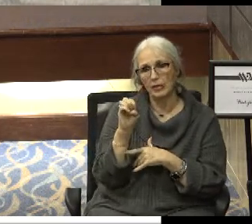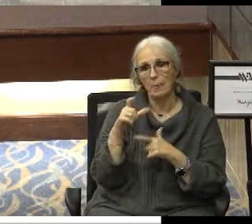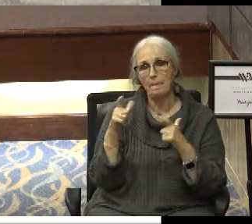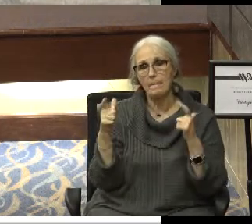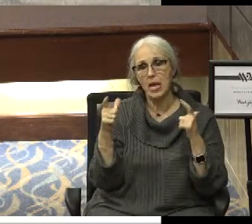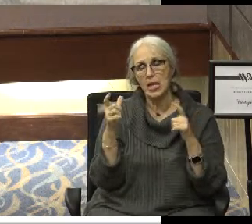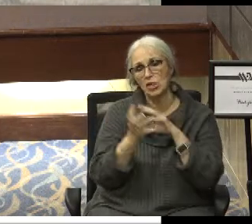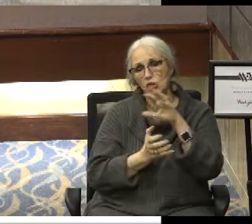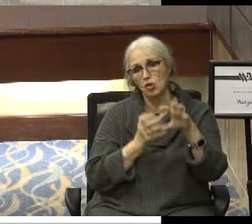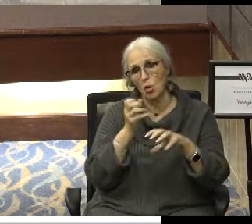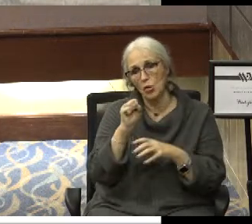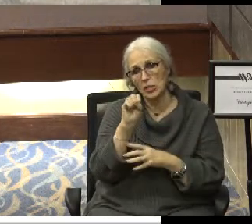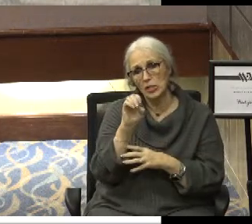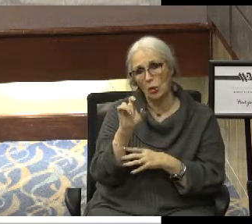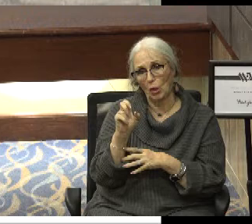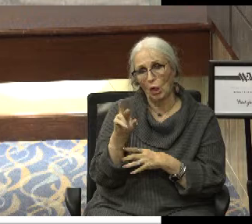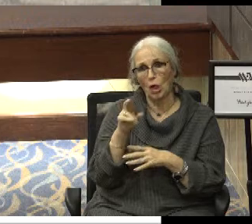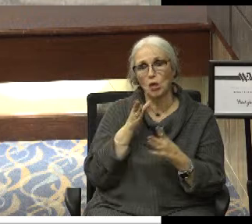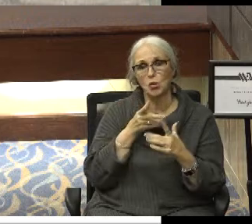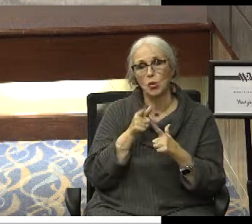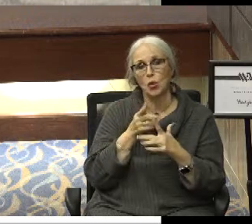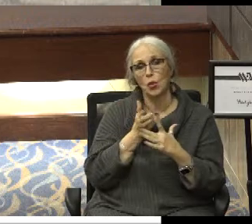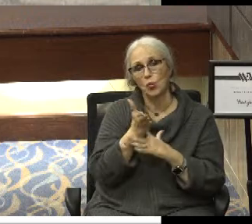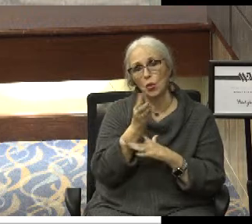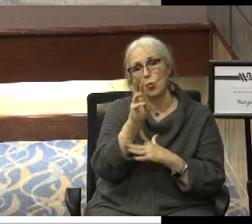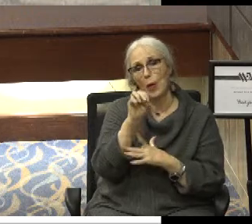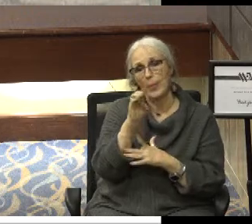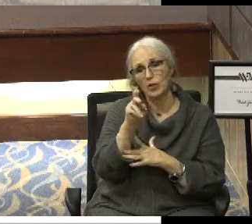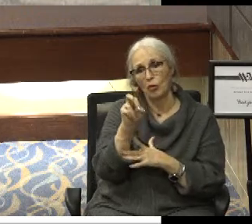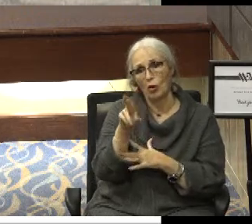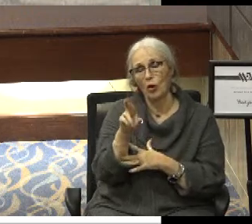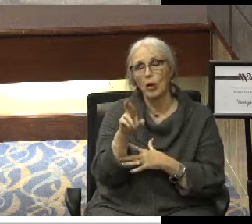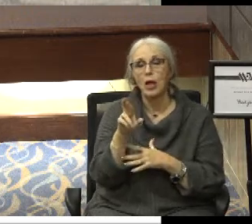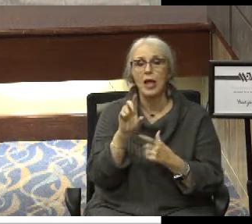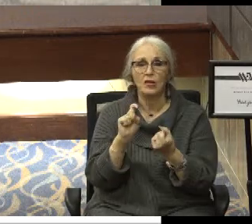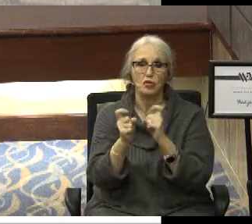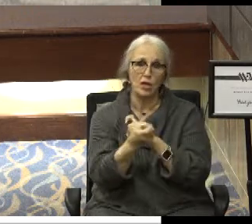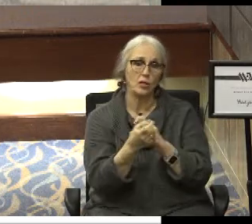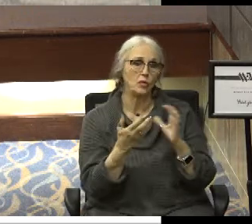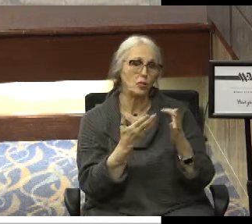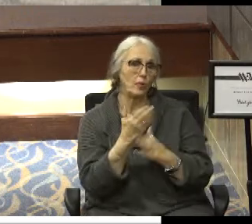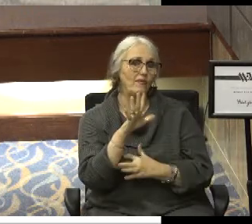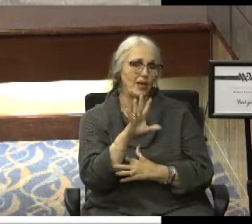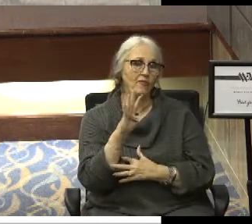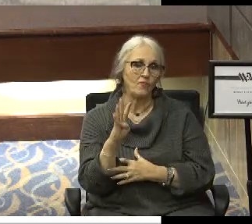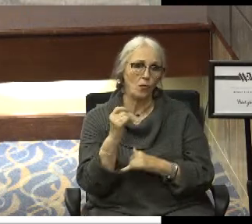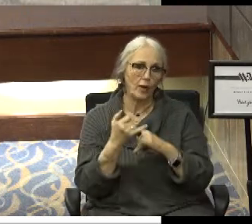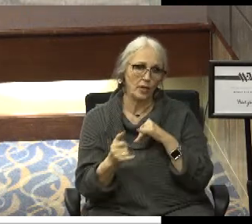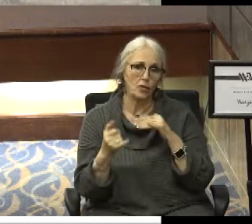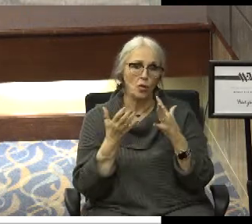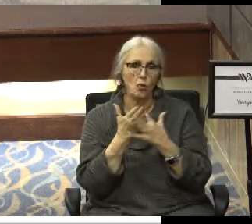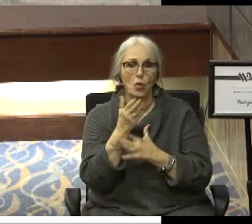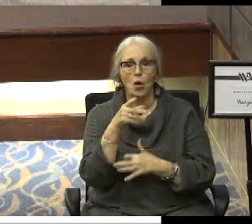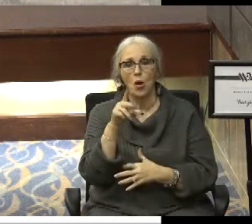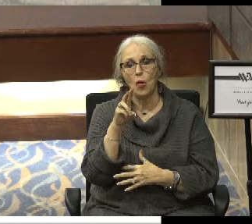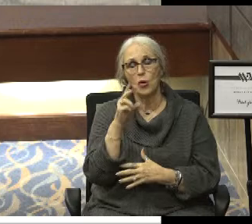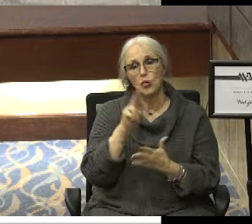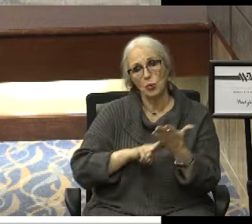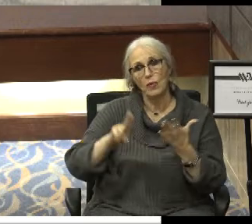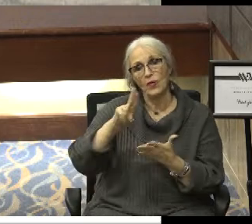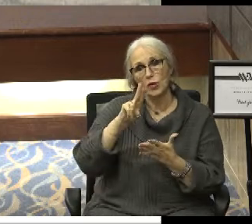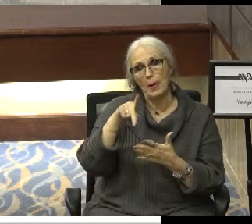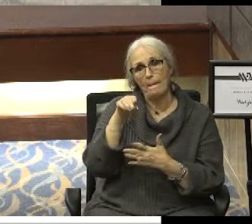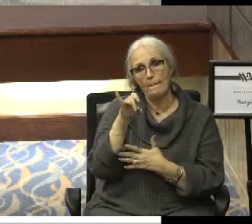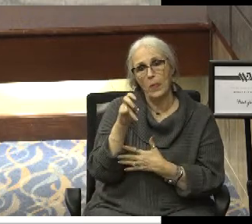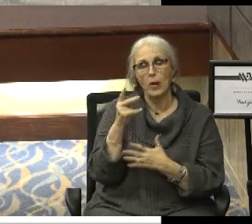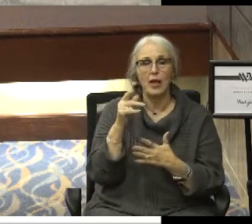sewer I mentioned a second ago down Webster, and then reoriented that line, that 54-inch line, through University Park. So that's another reason